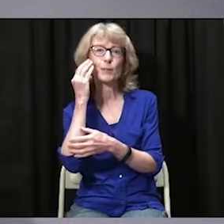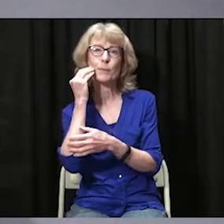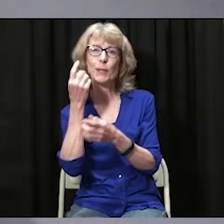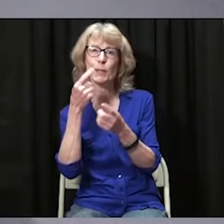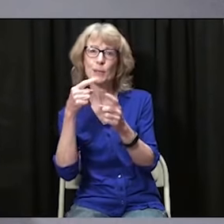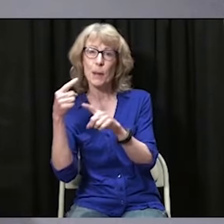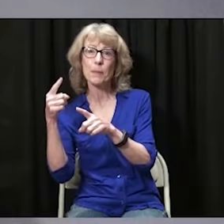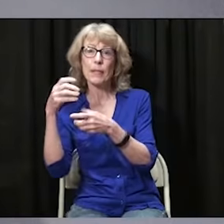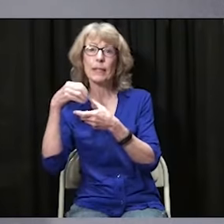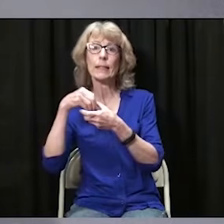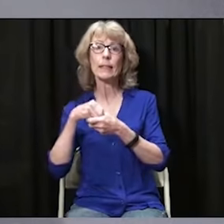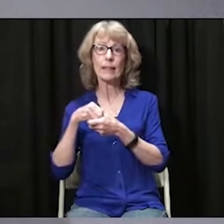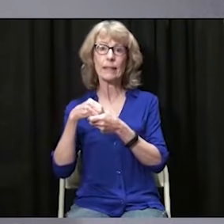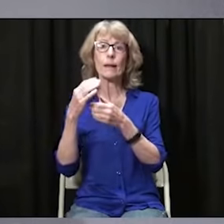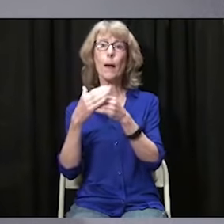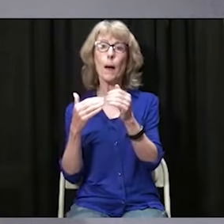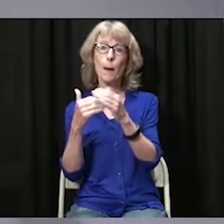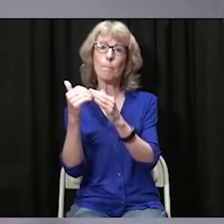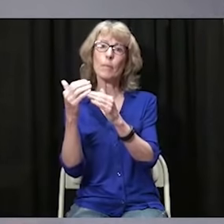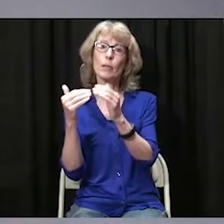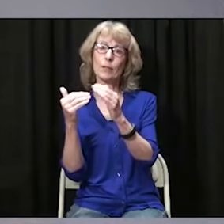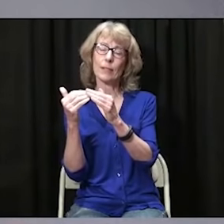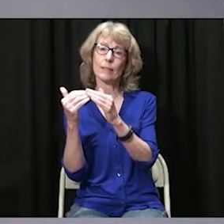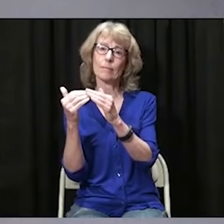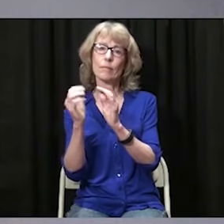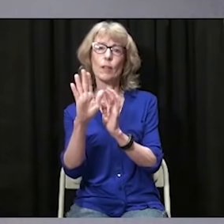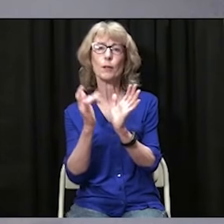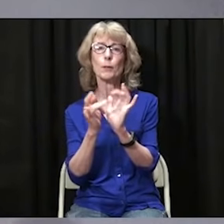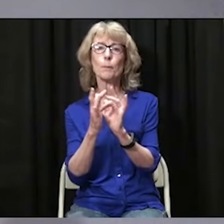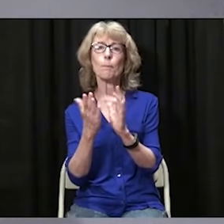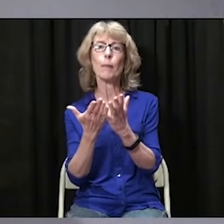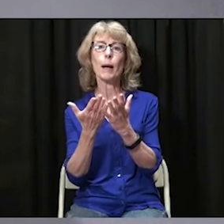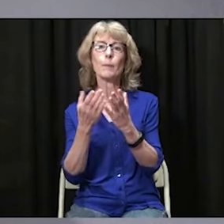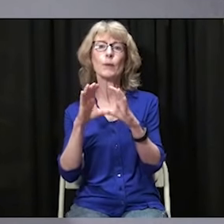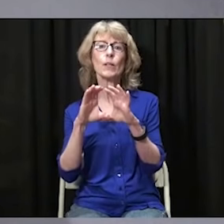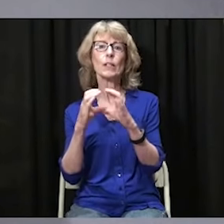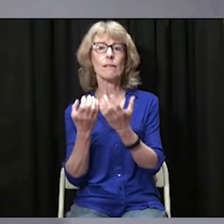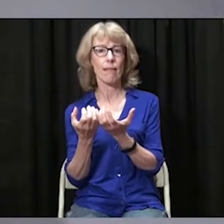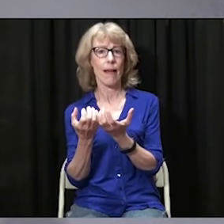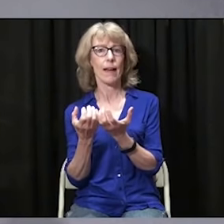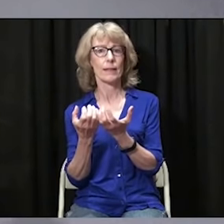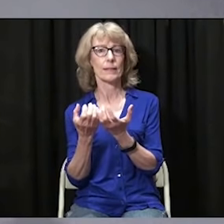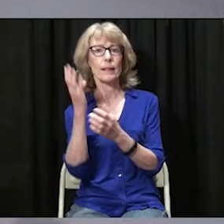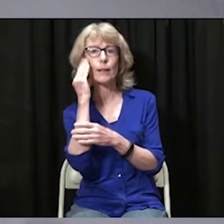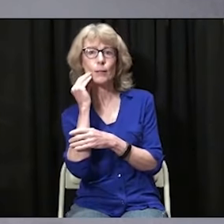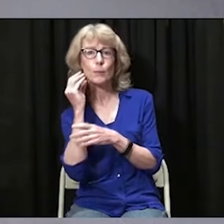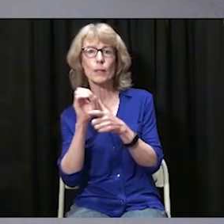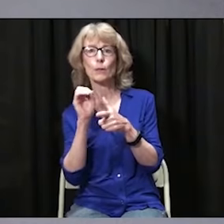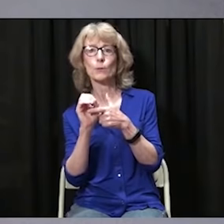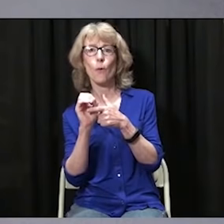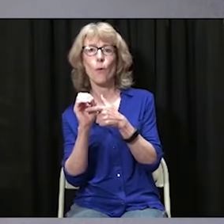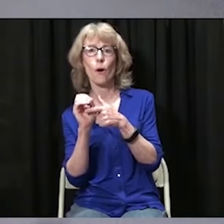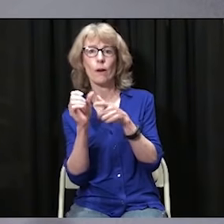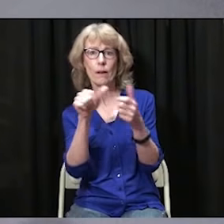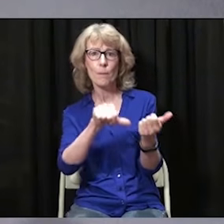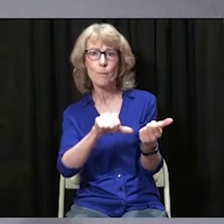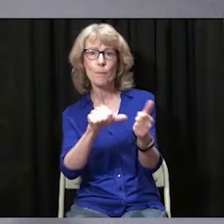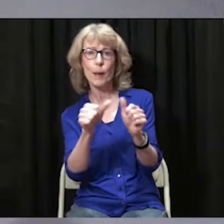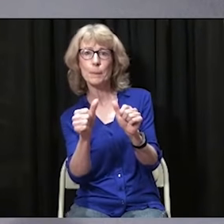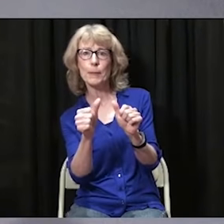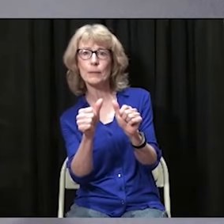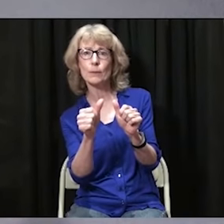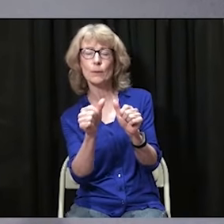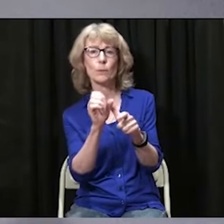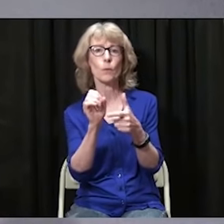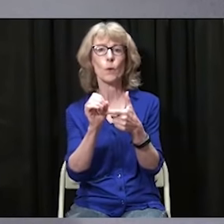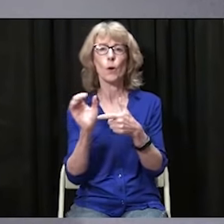building. Your Bible class experiences, your experiences of watching people get baptized, the conversations that